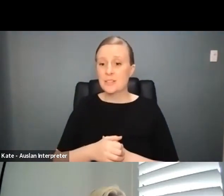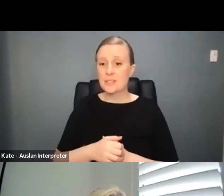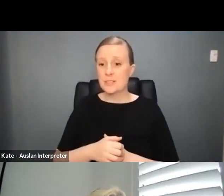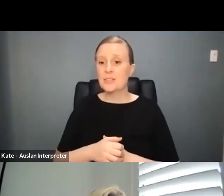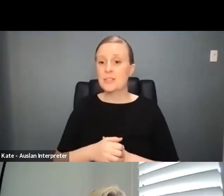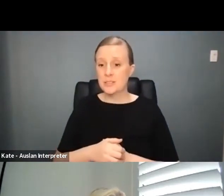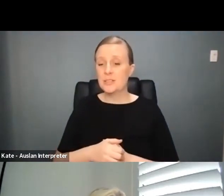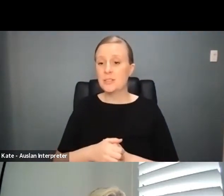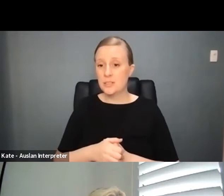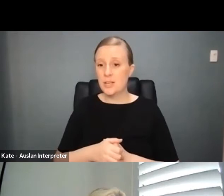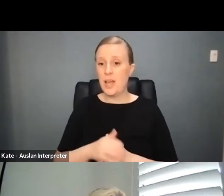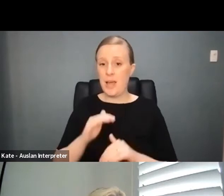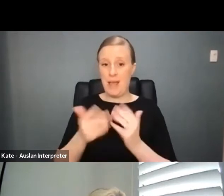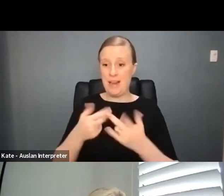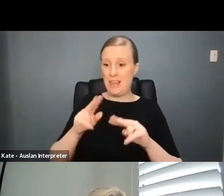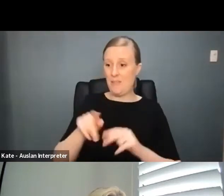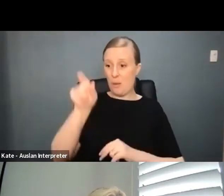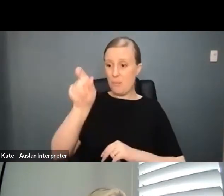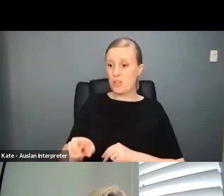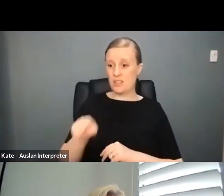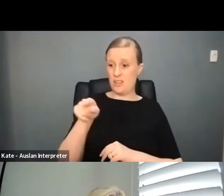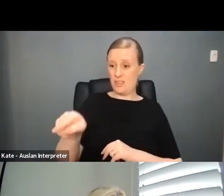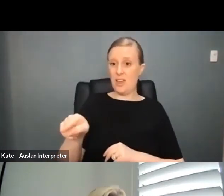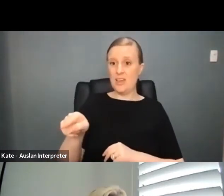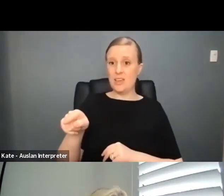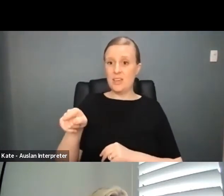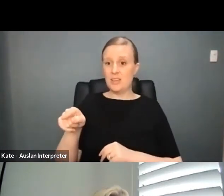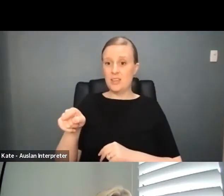stabilize somebody if they have to isolate on